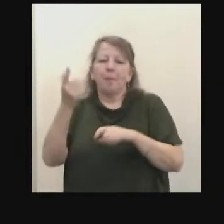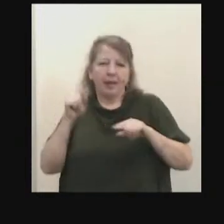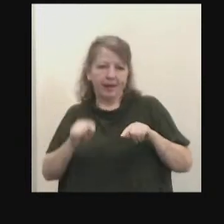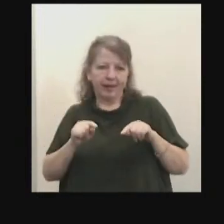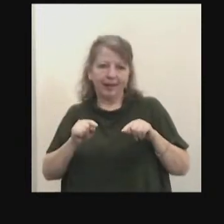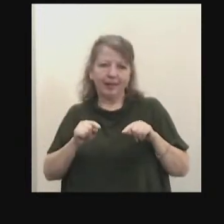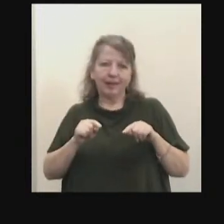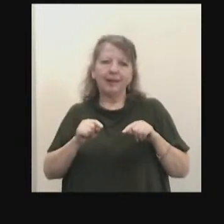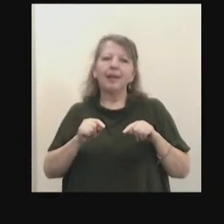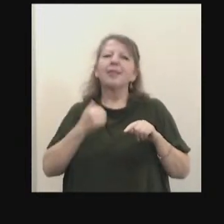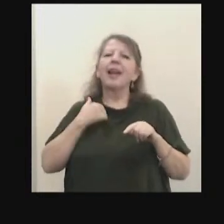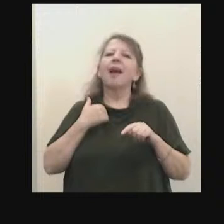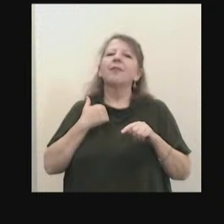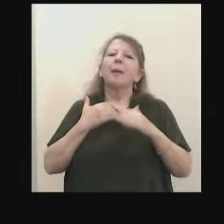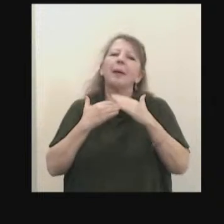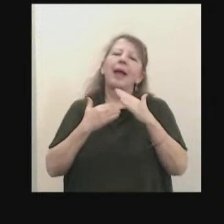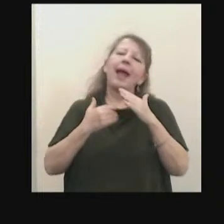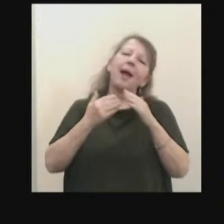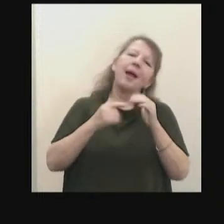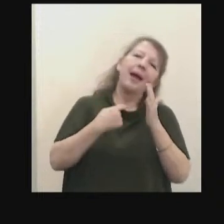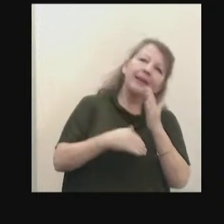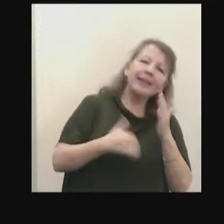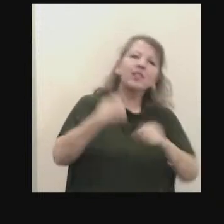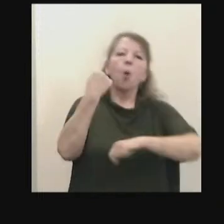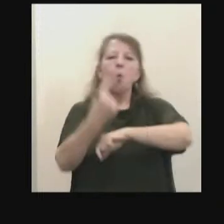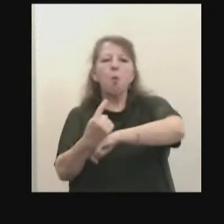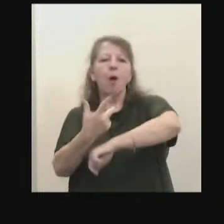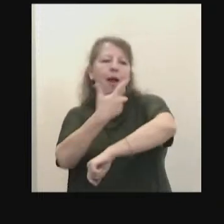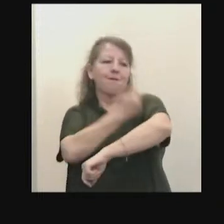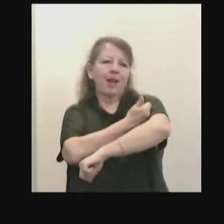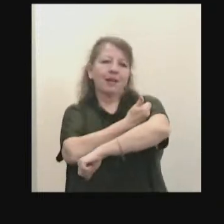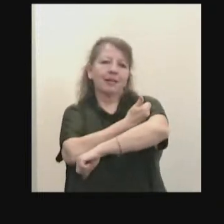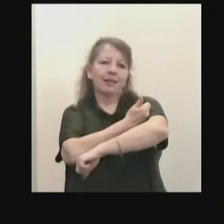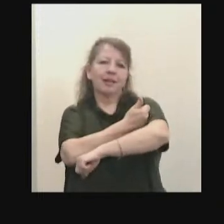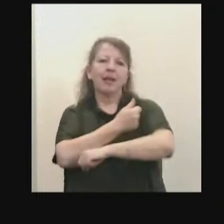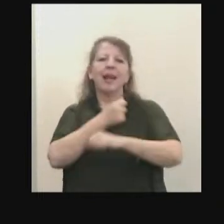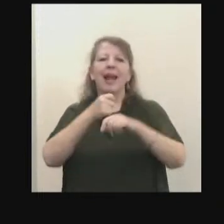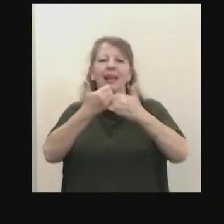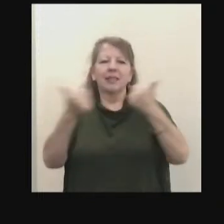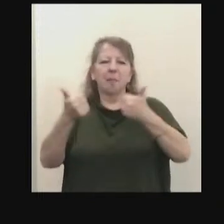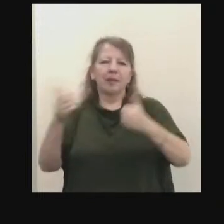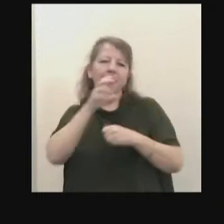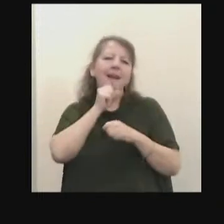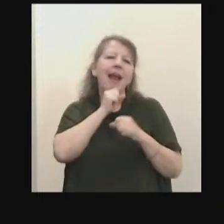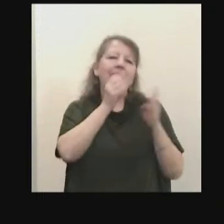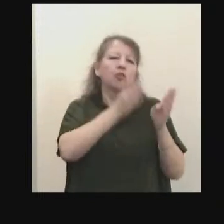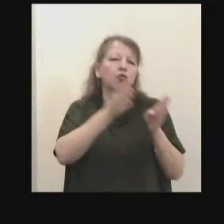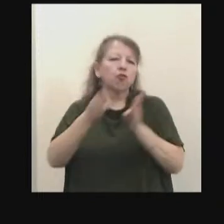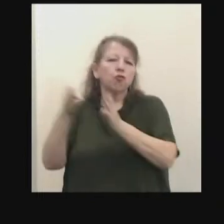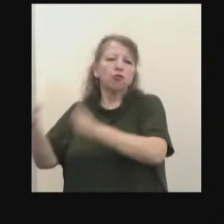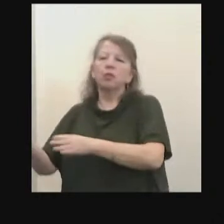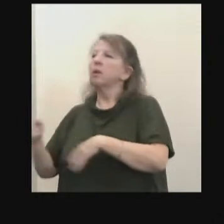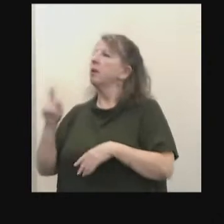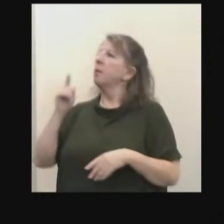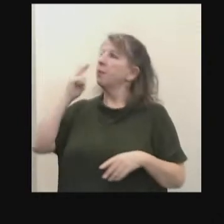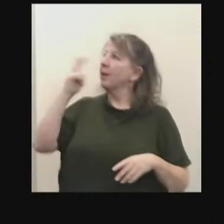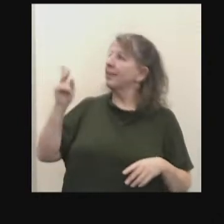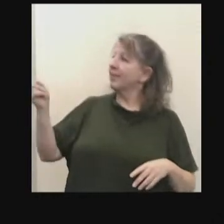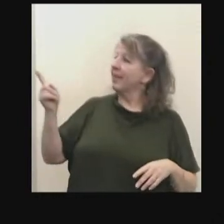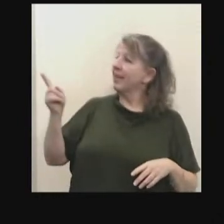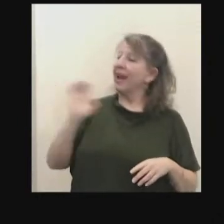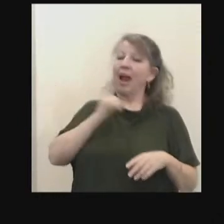at least one COVID-19 vaccine by age group. And so you can see, in general, our seniors are very well